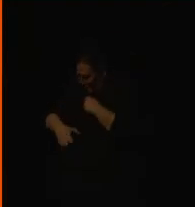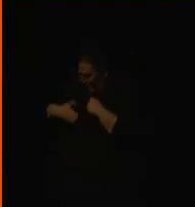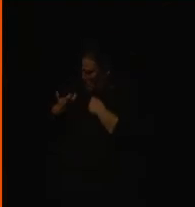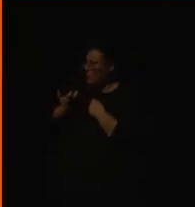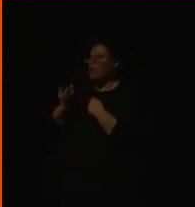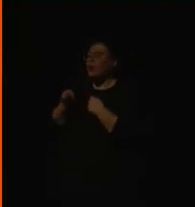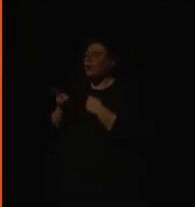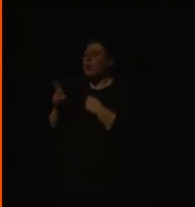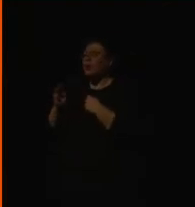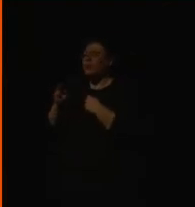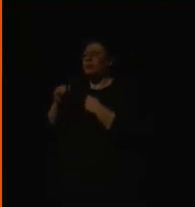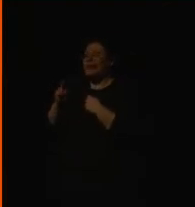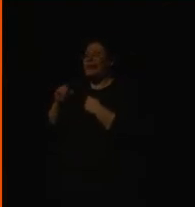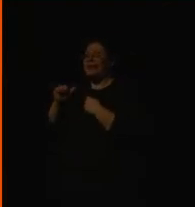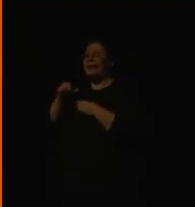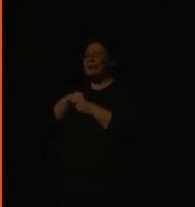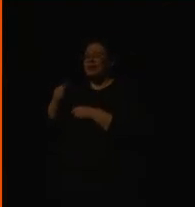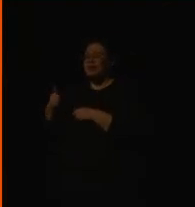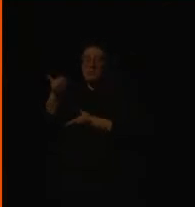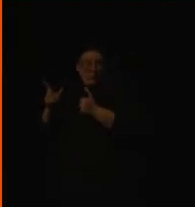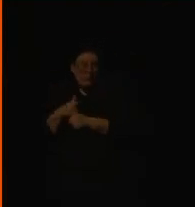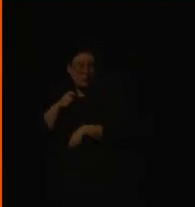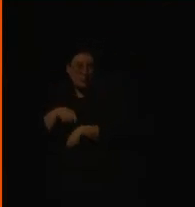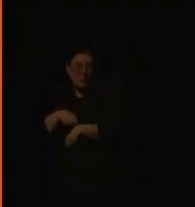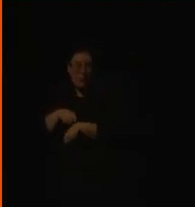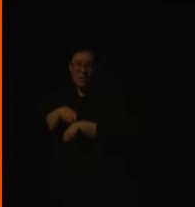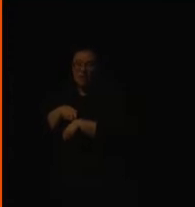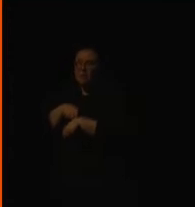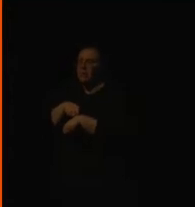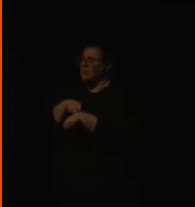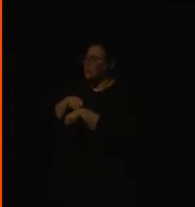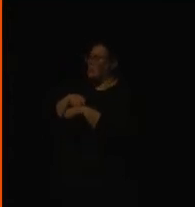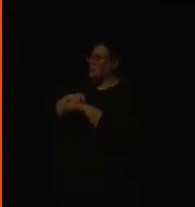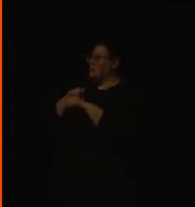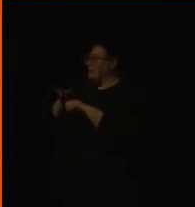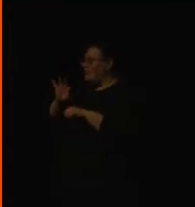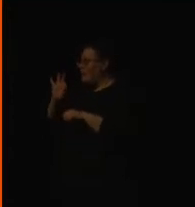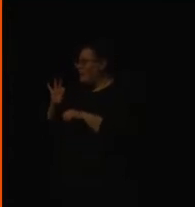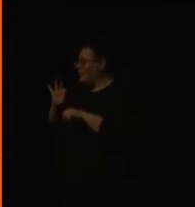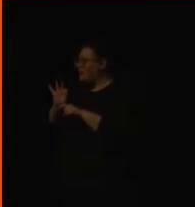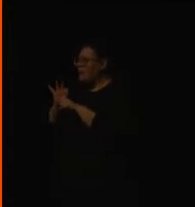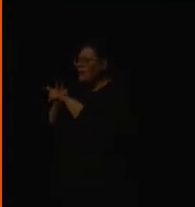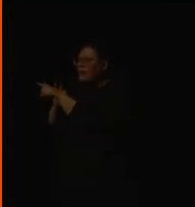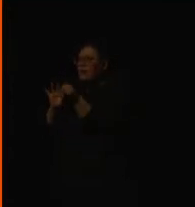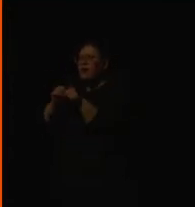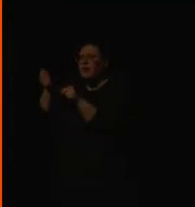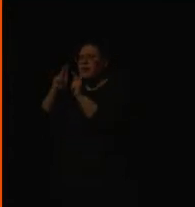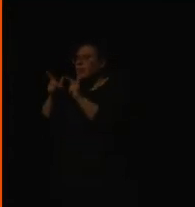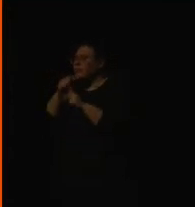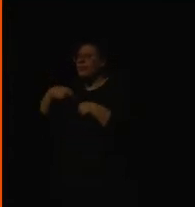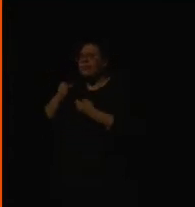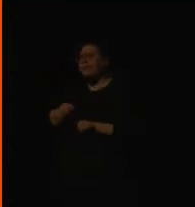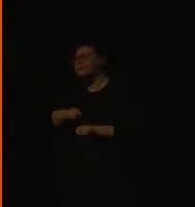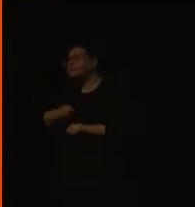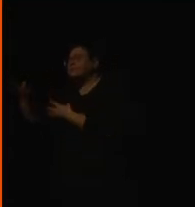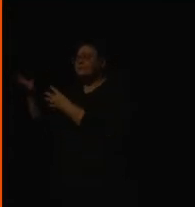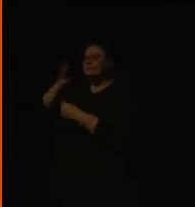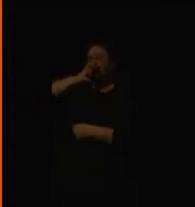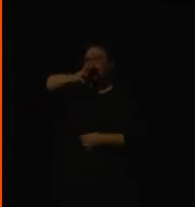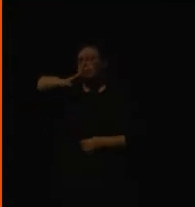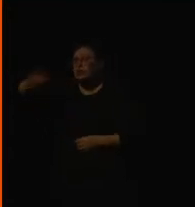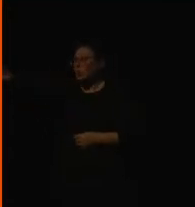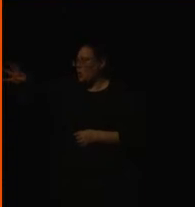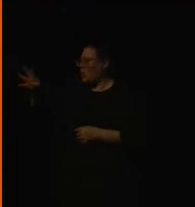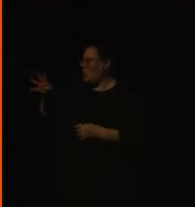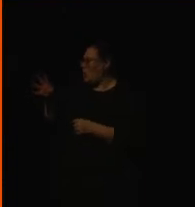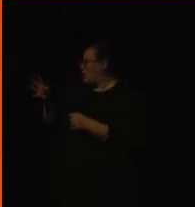the first time. And then you can find other humans. You find the other vulnerable, cast out people. You put all your